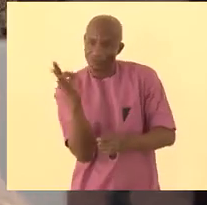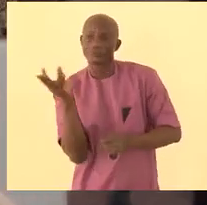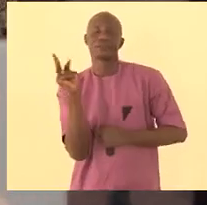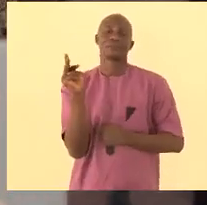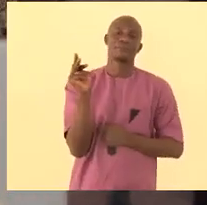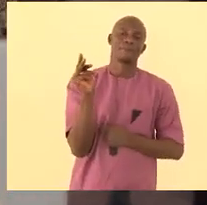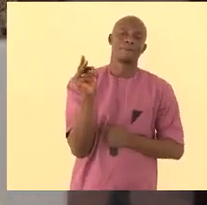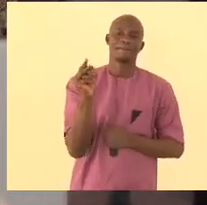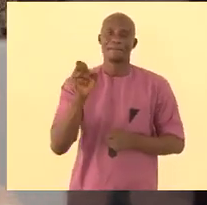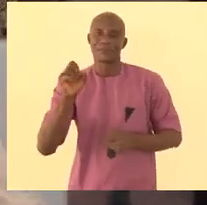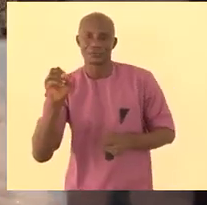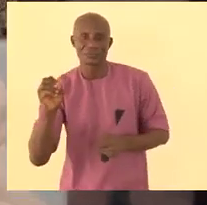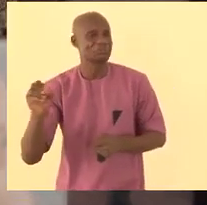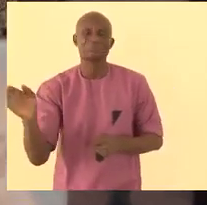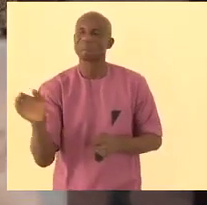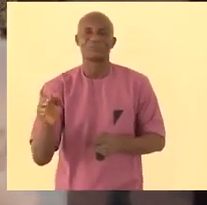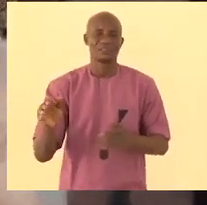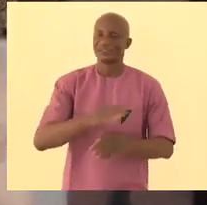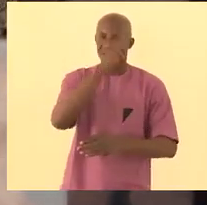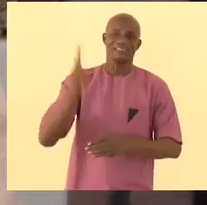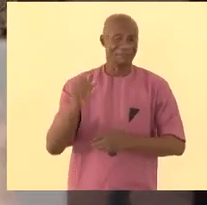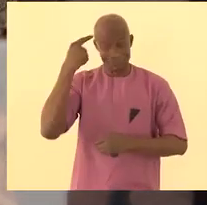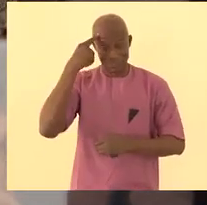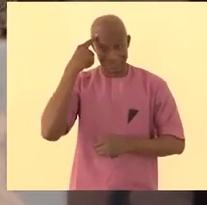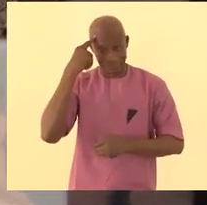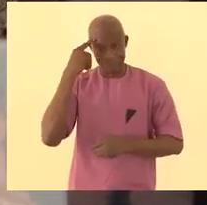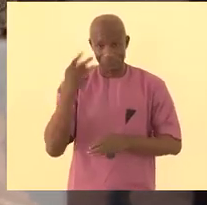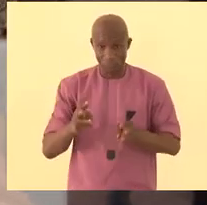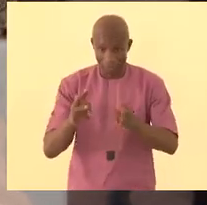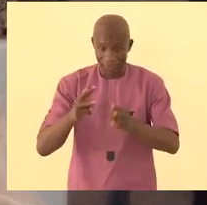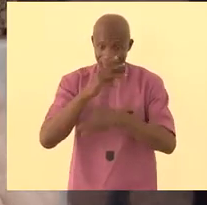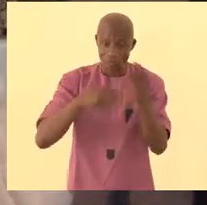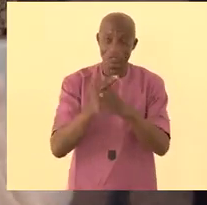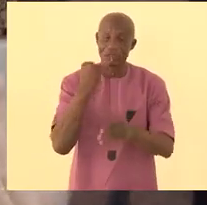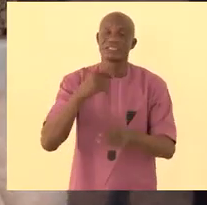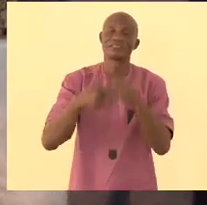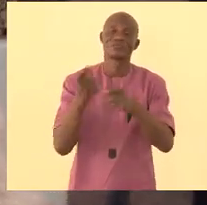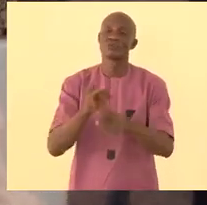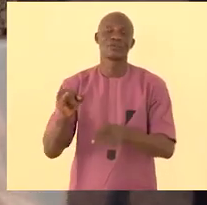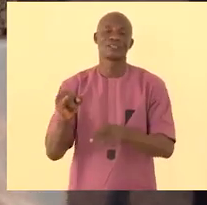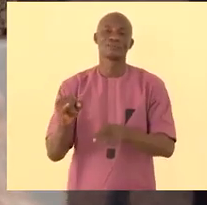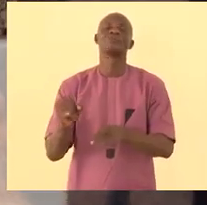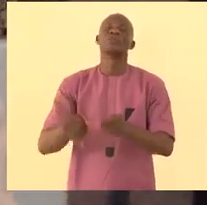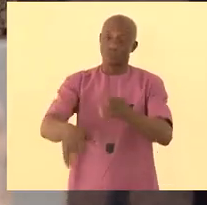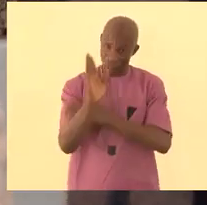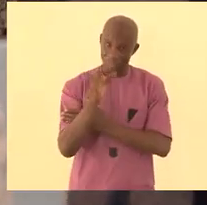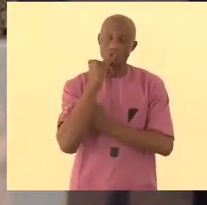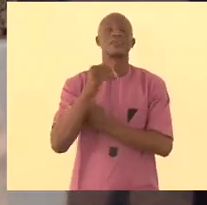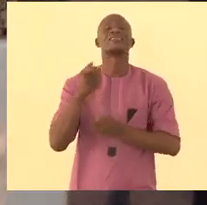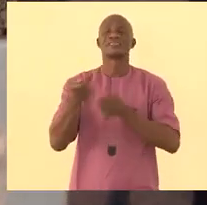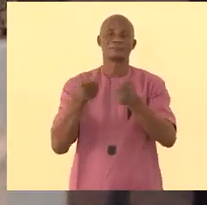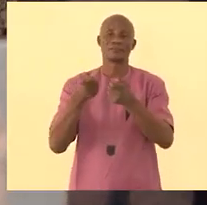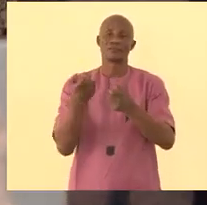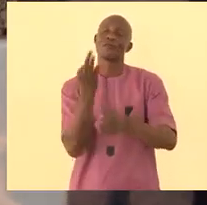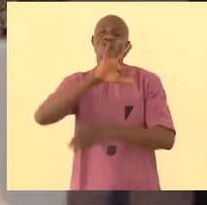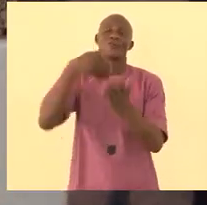him. So never mind the way the world is going. God is in control, total control